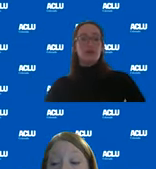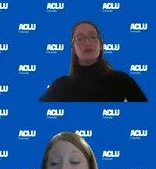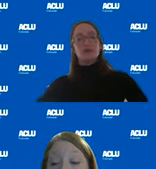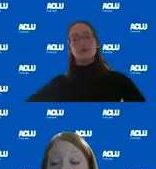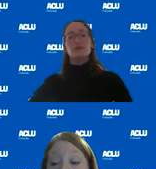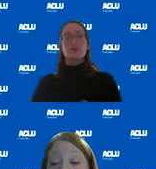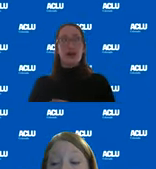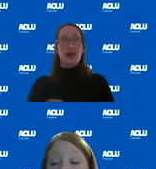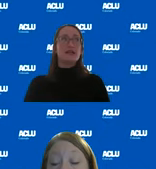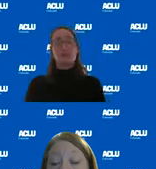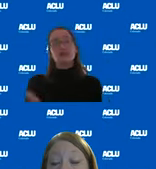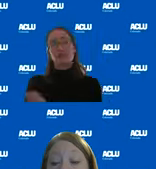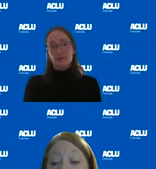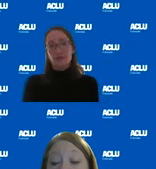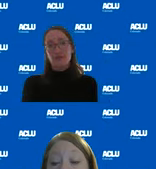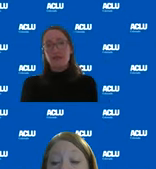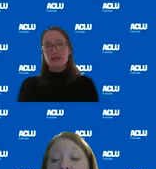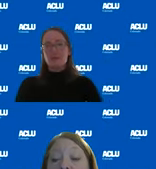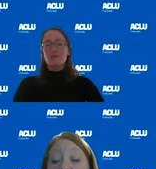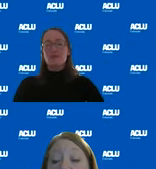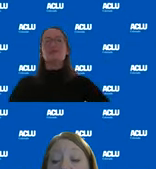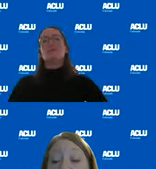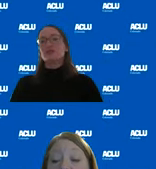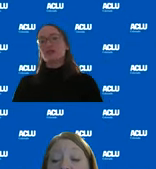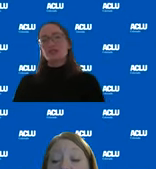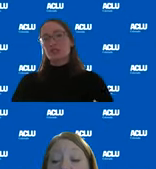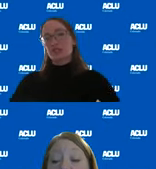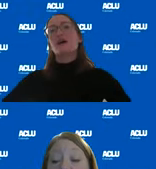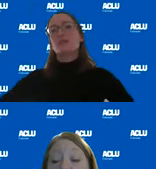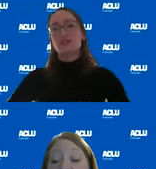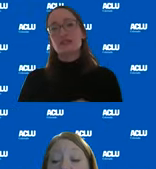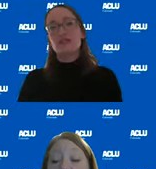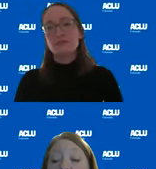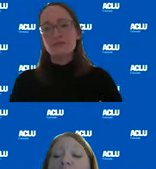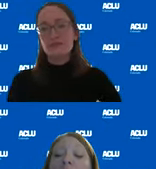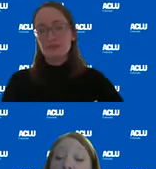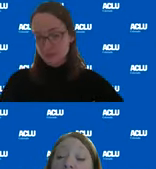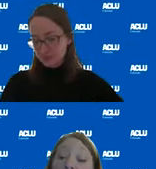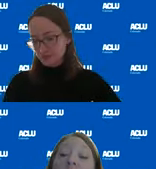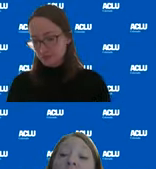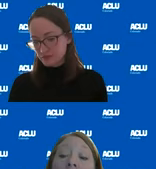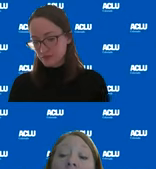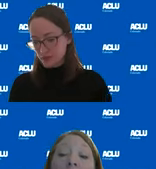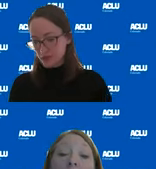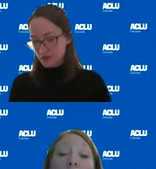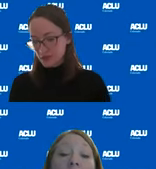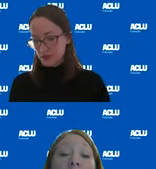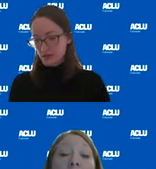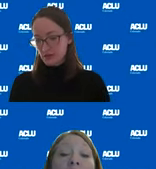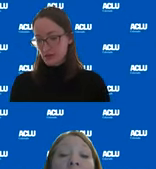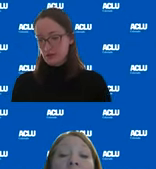hey, we're still providing in-person voting, because there might be an assumption that it's just not an option this year. Very